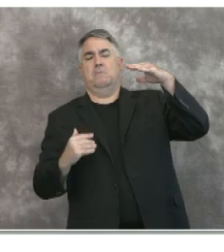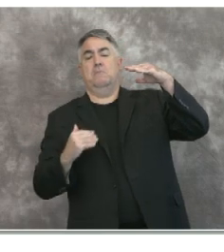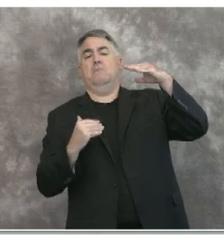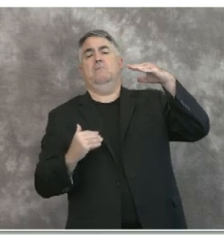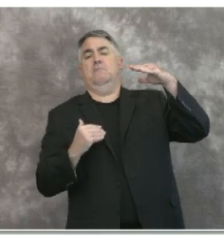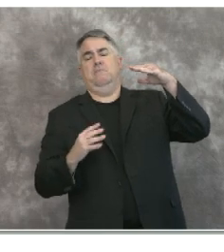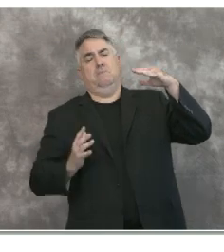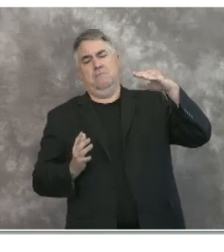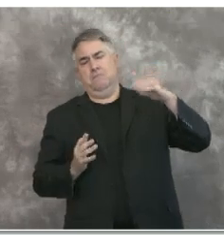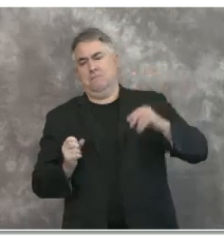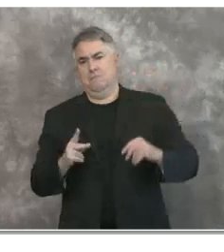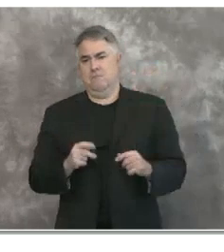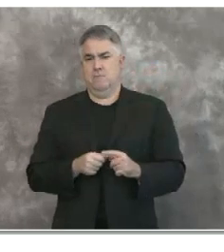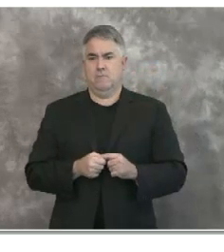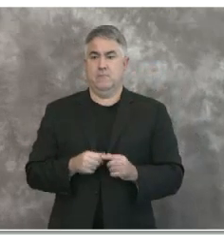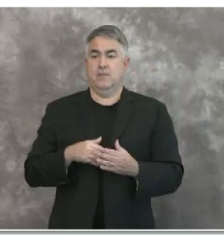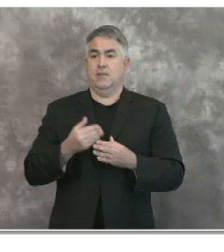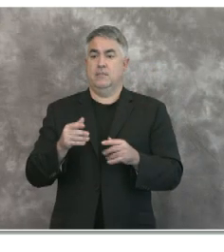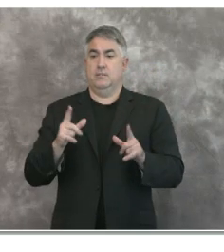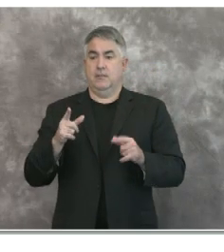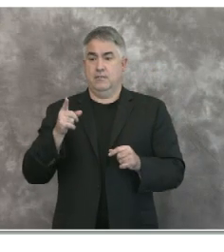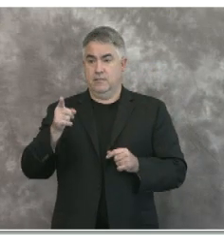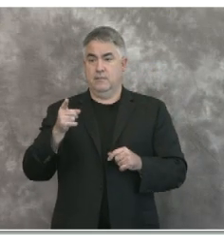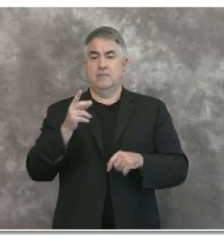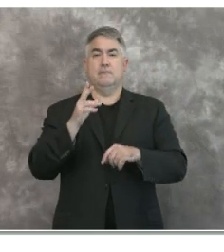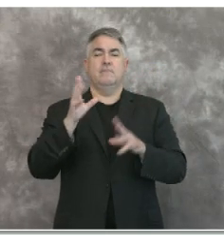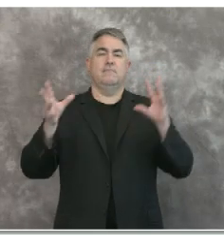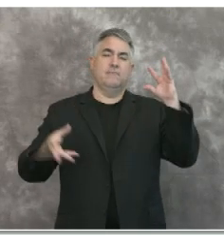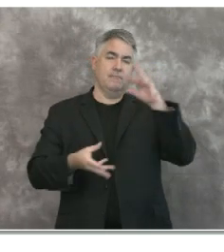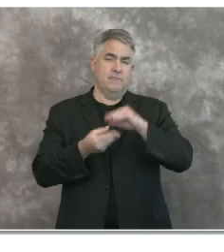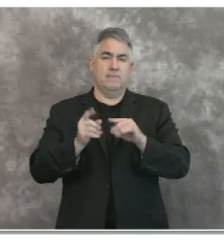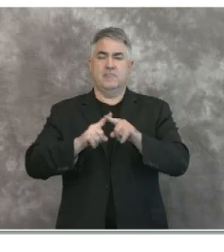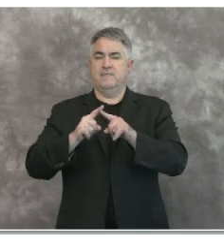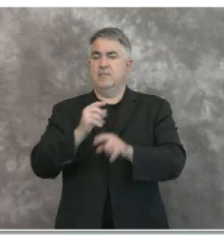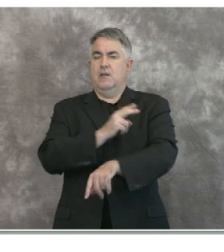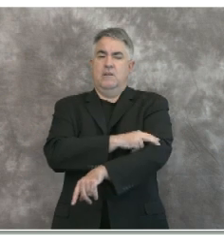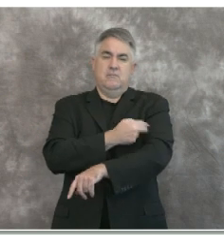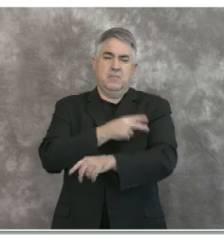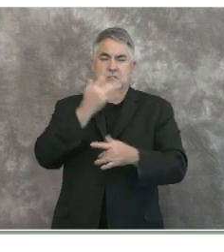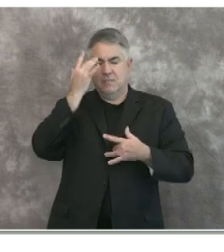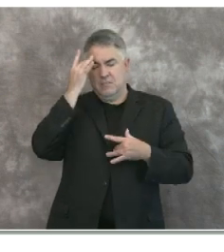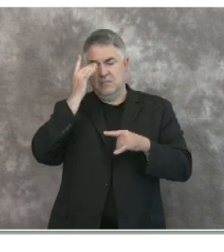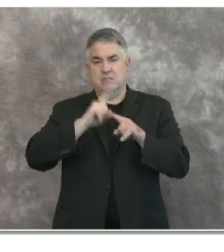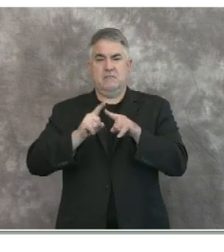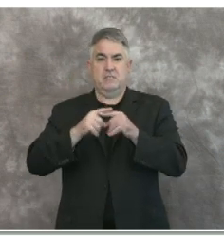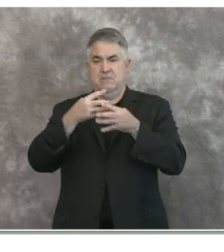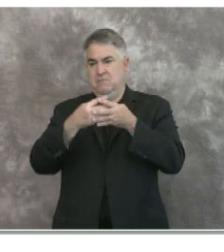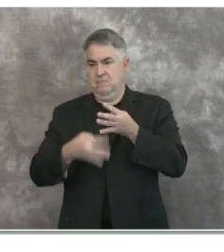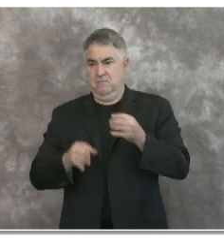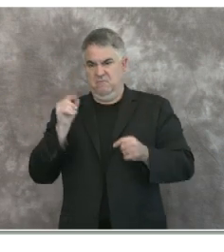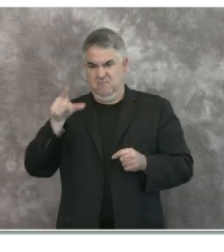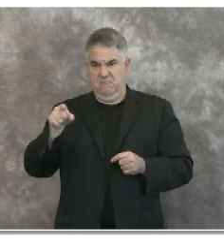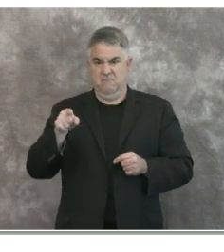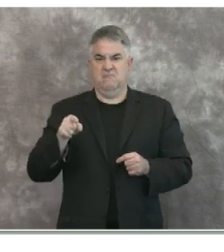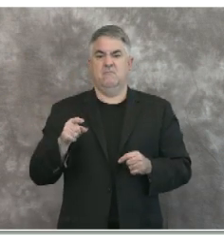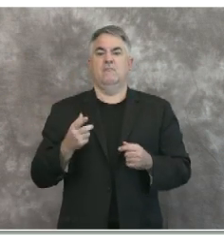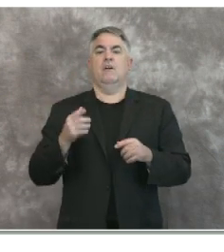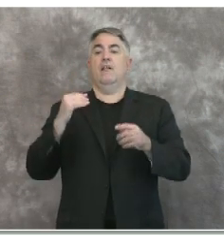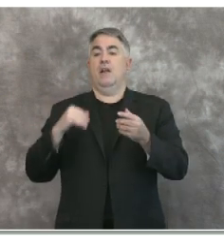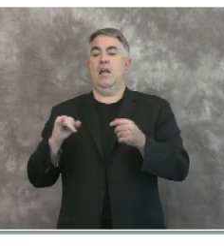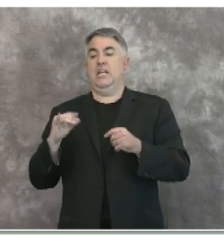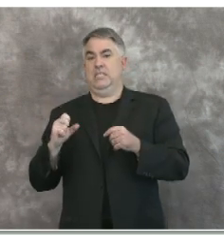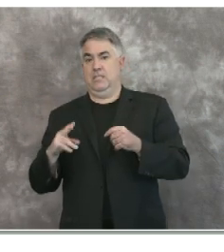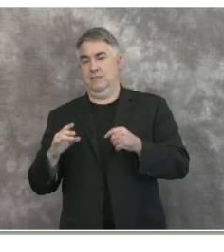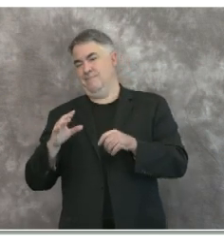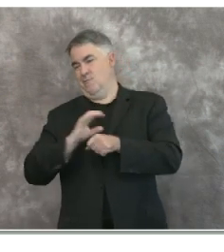on the next chart, which is our COVID hospitalizations at 404, the non-COVID on top of those, and the dotted purple line at the